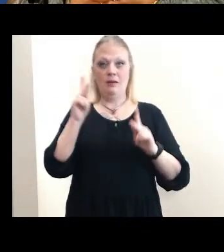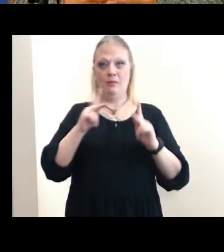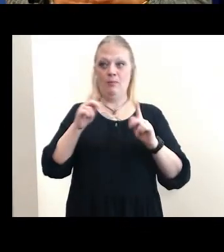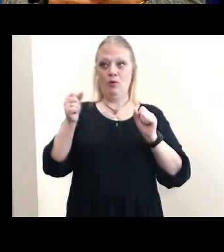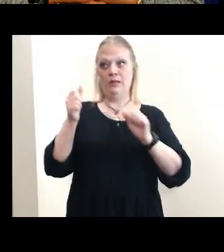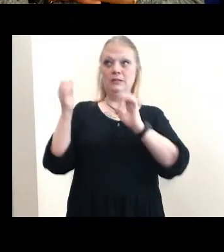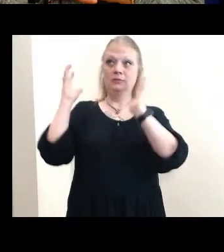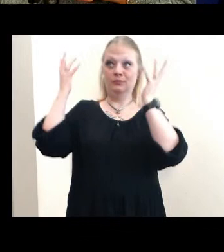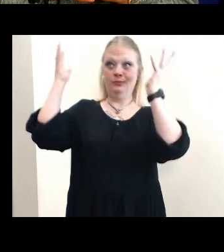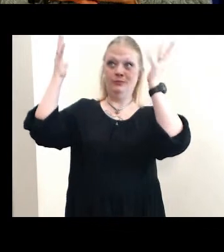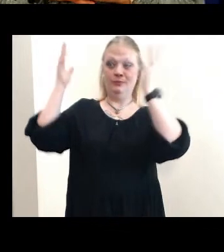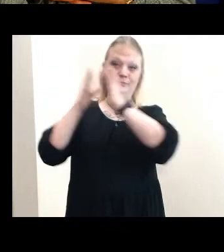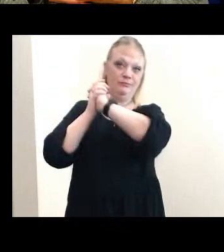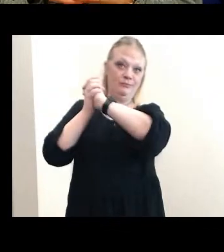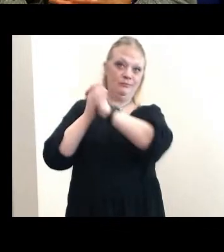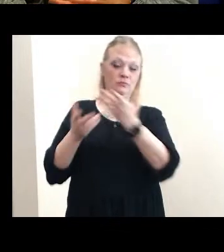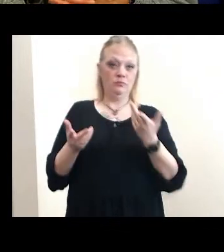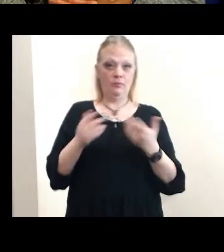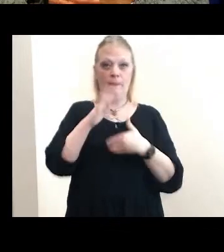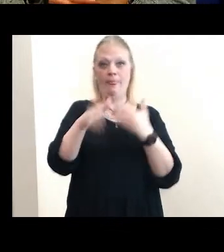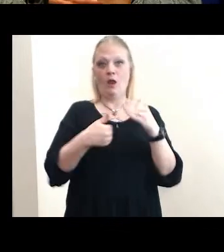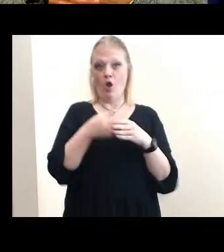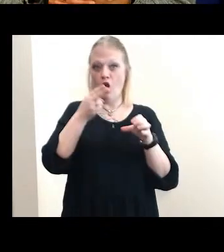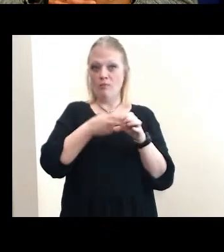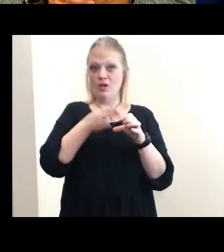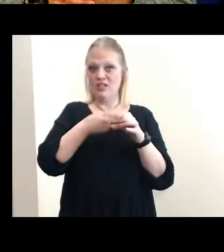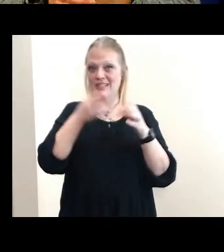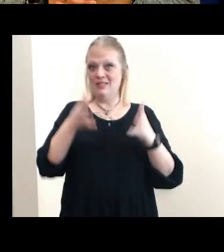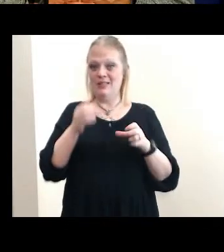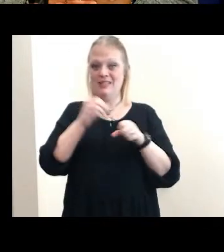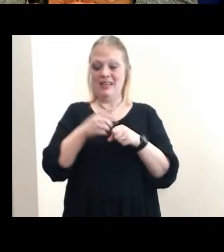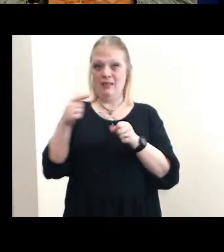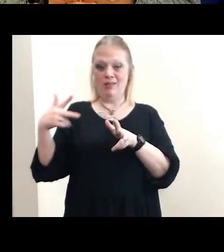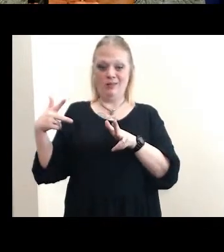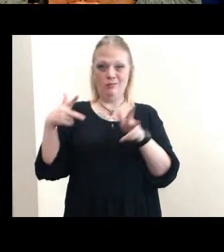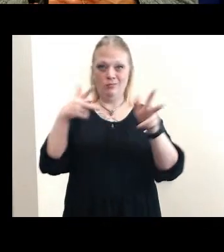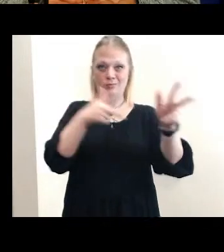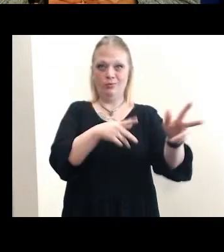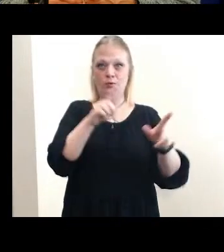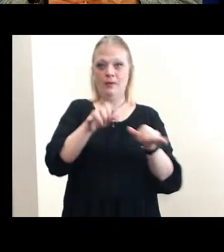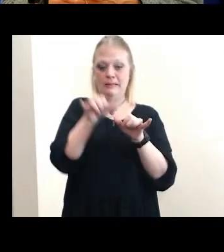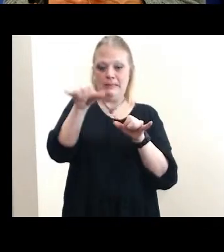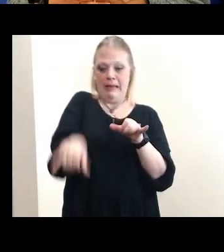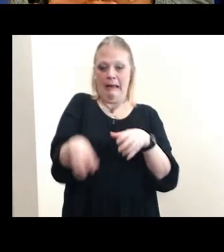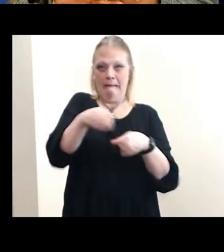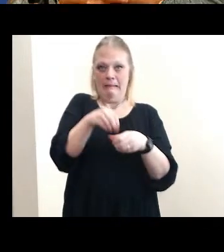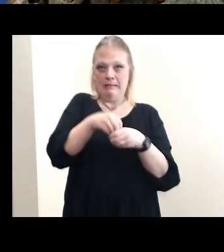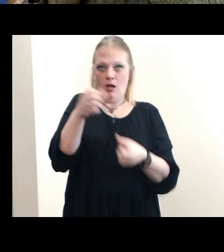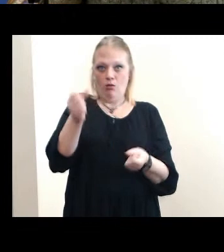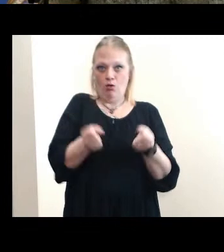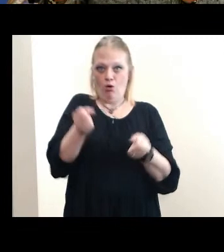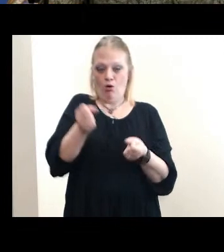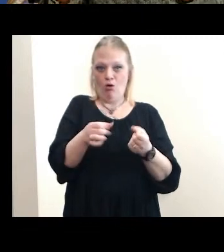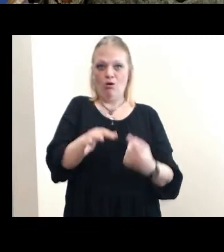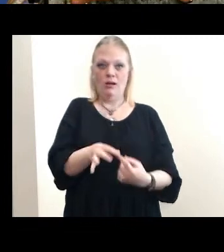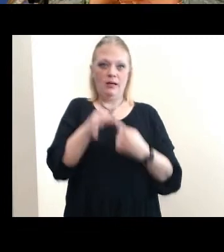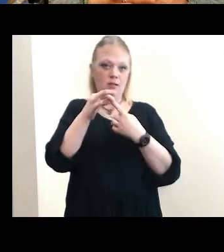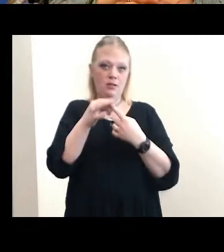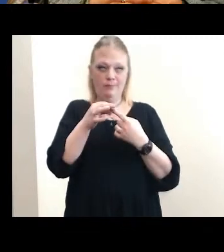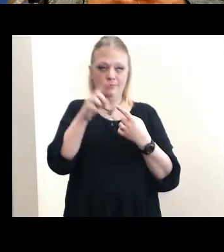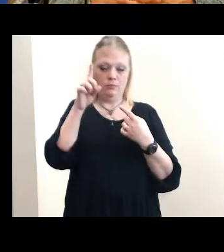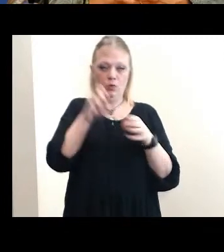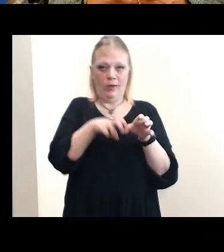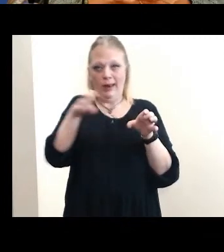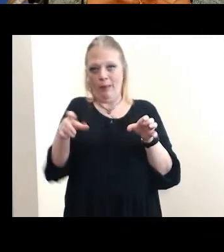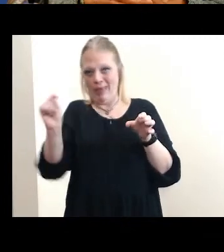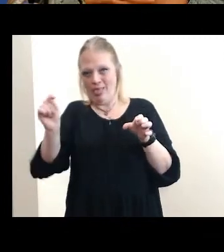cheer. And all participants in these caravans have to remain in their vehicles, except if they need to use the toilet.